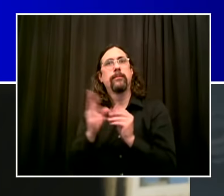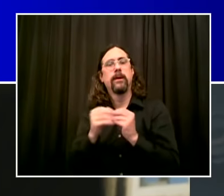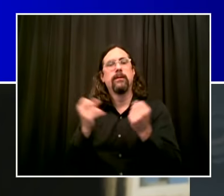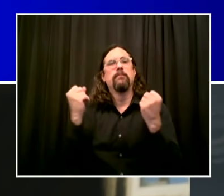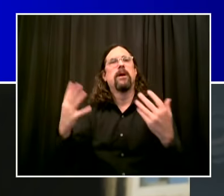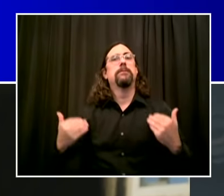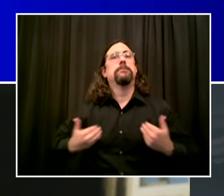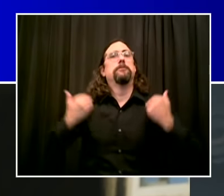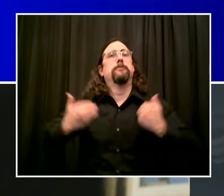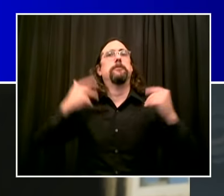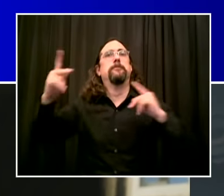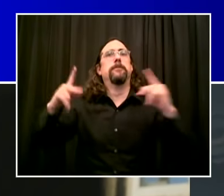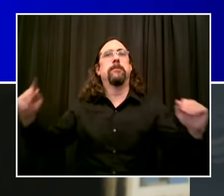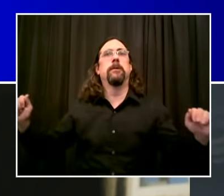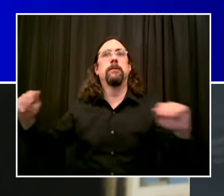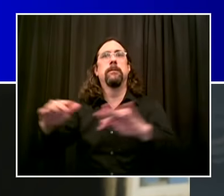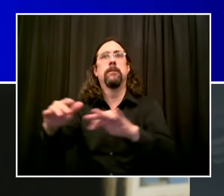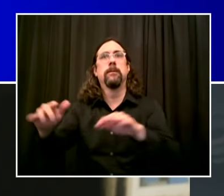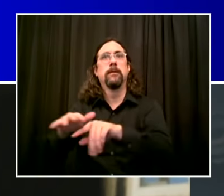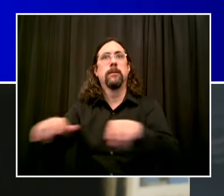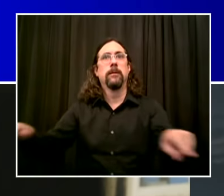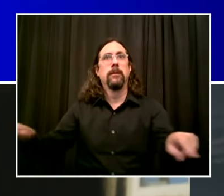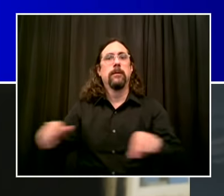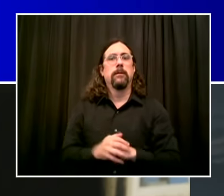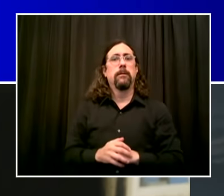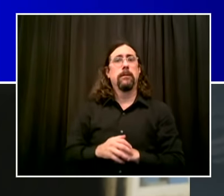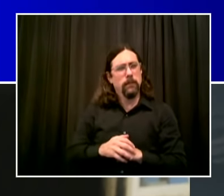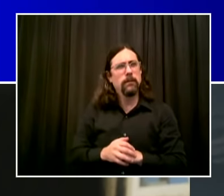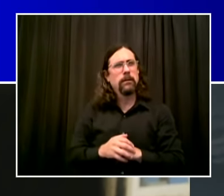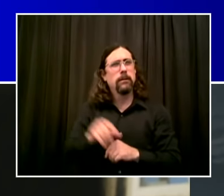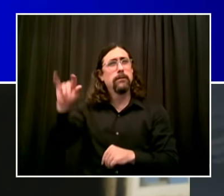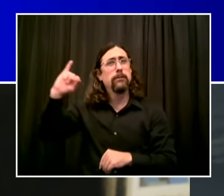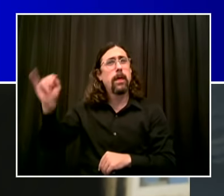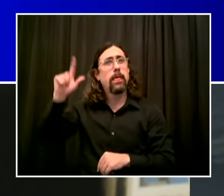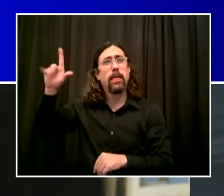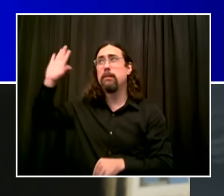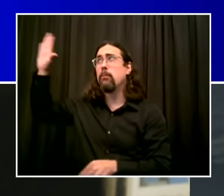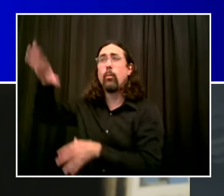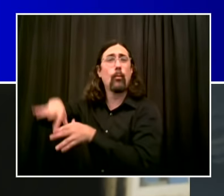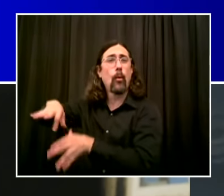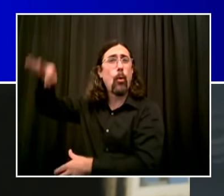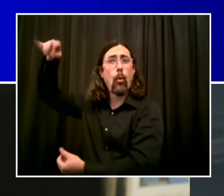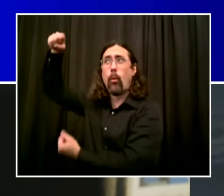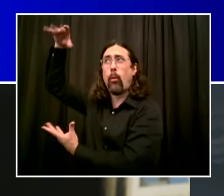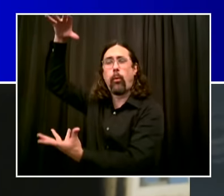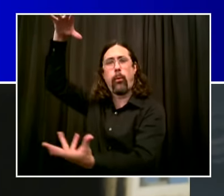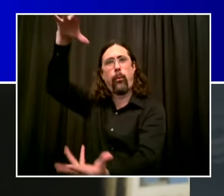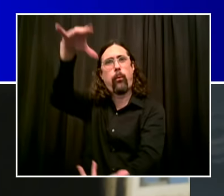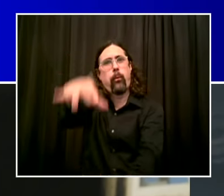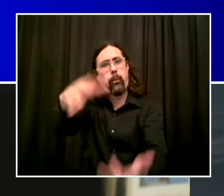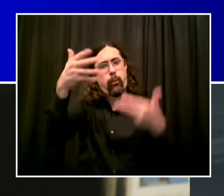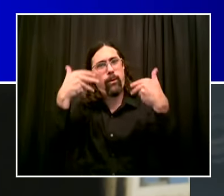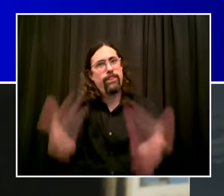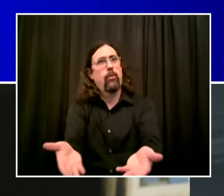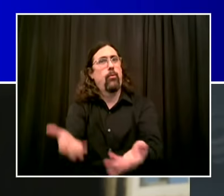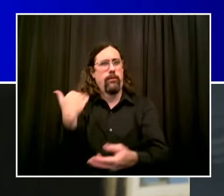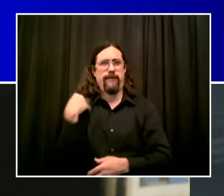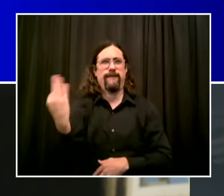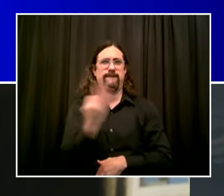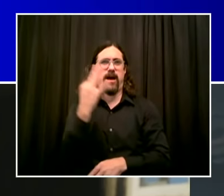their own abilities, their own power to make change, their own value, what a different world they could help create. It was very, very moving to hear